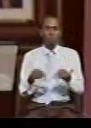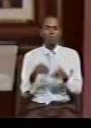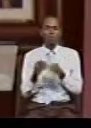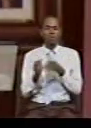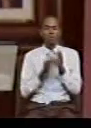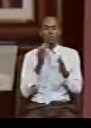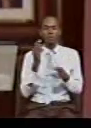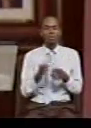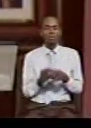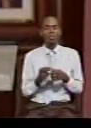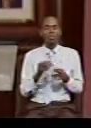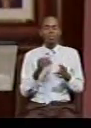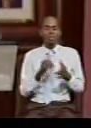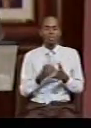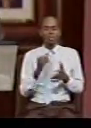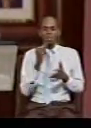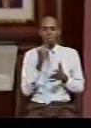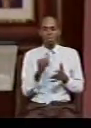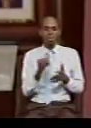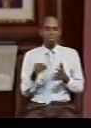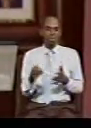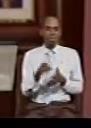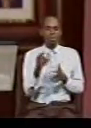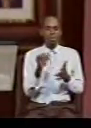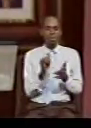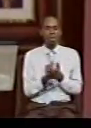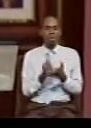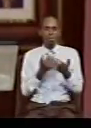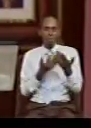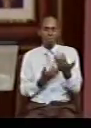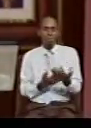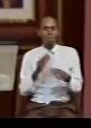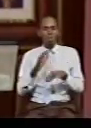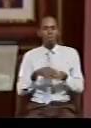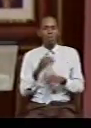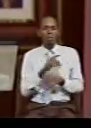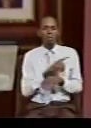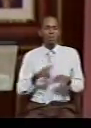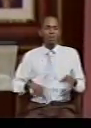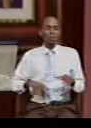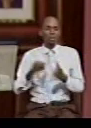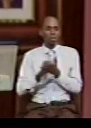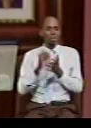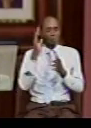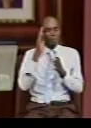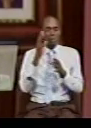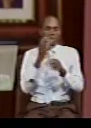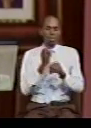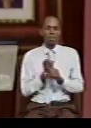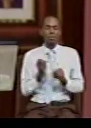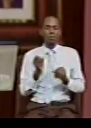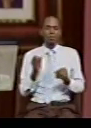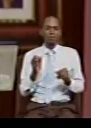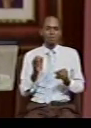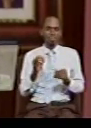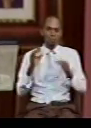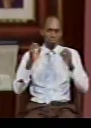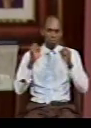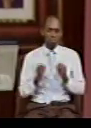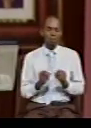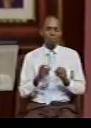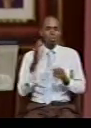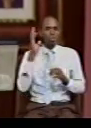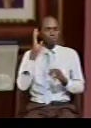but they that wait upon the Lord shall renew their strength. They shall mount